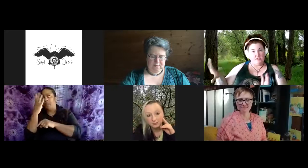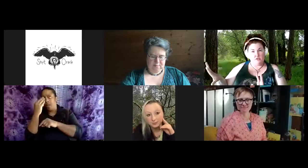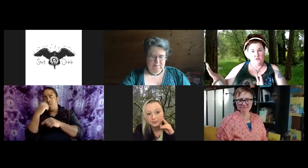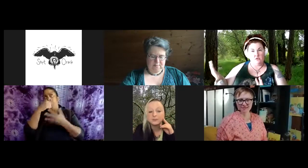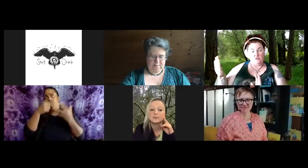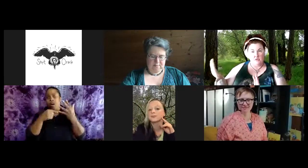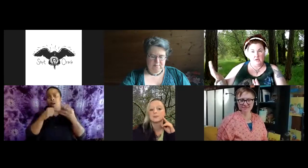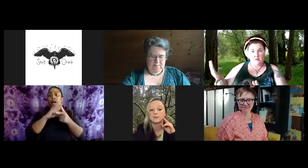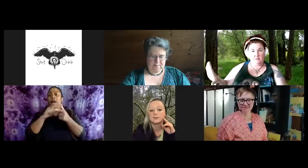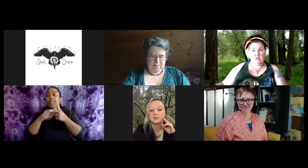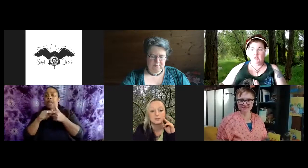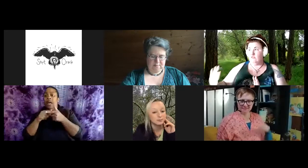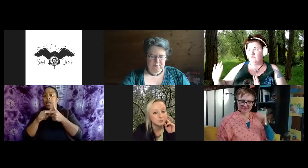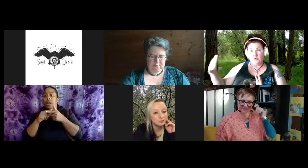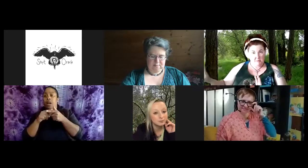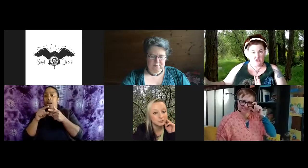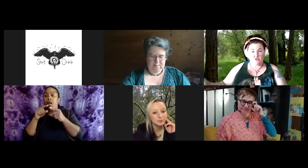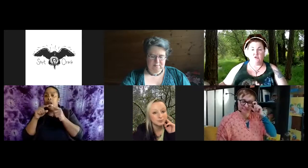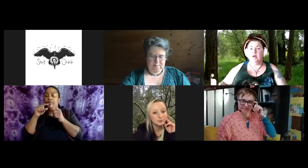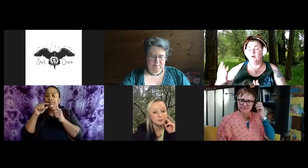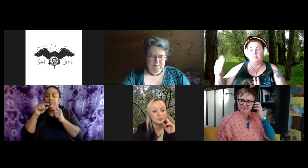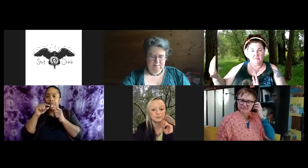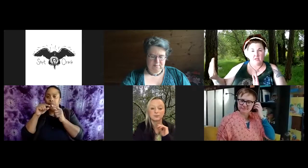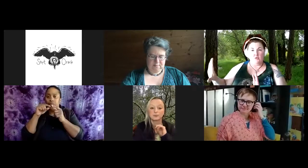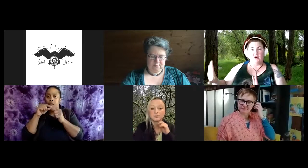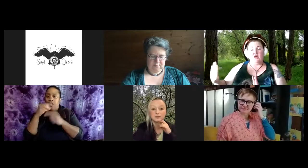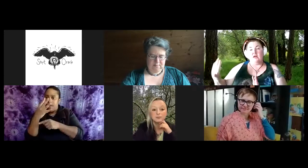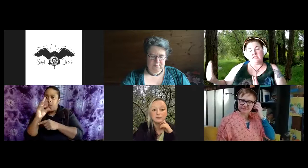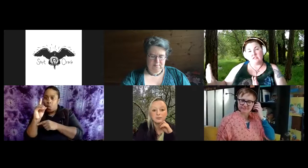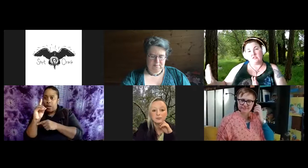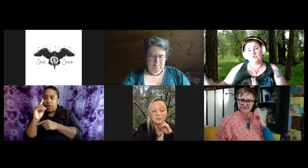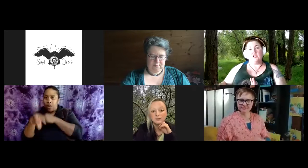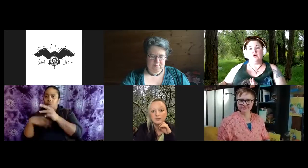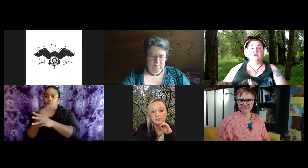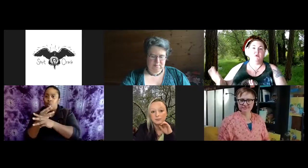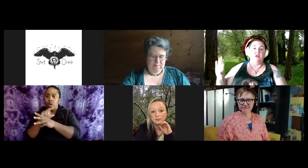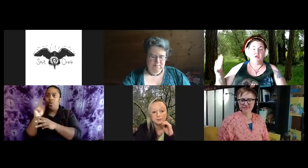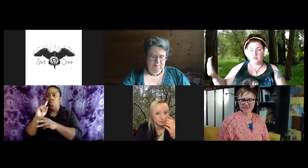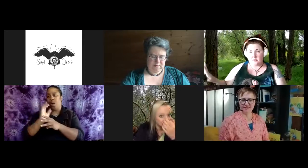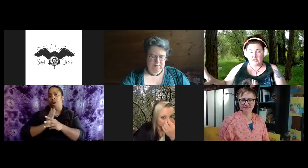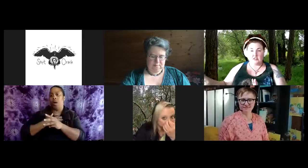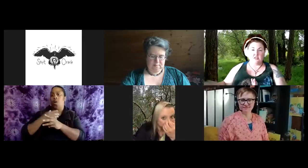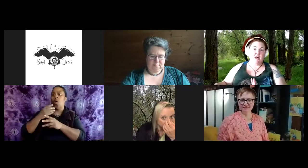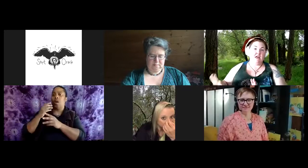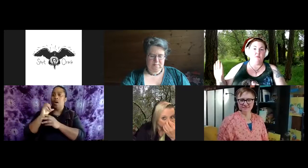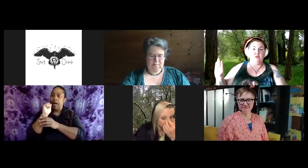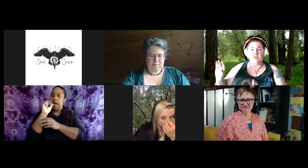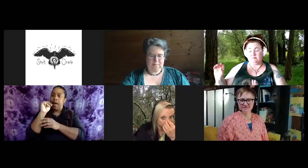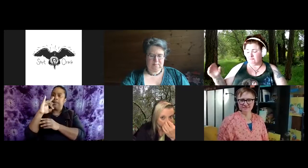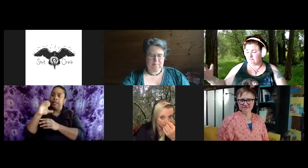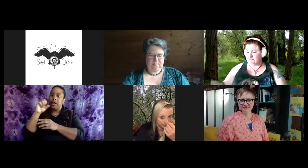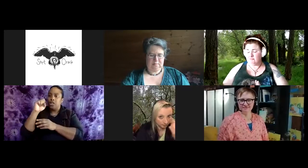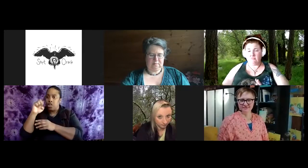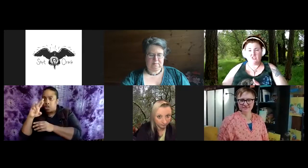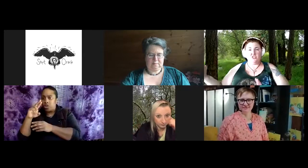the metaphysical realm, four-dimensional realm, where our ancestors are, where other beings are at,